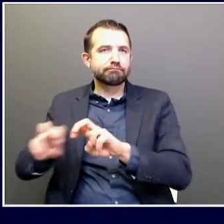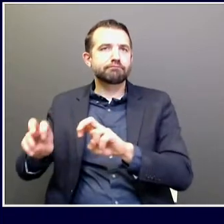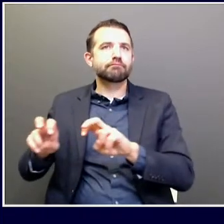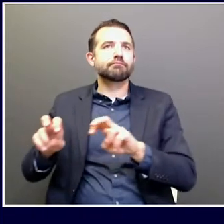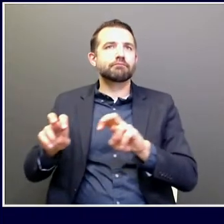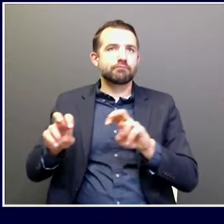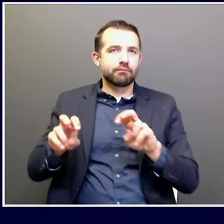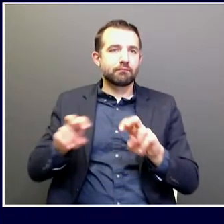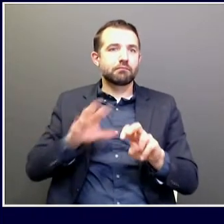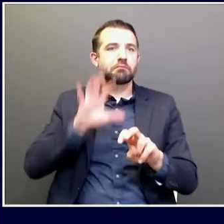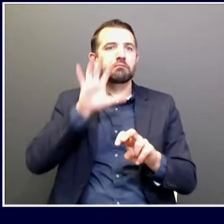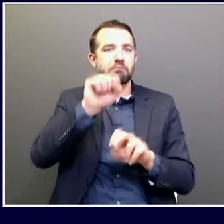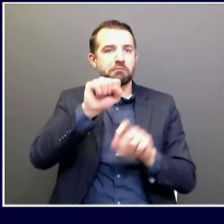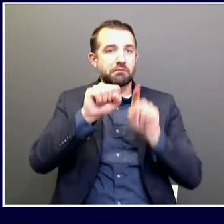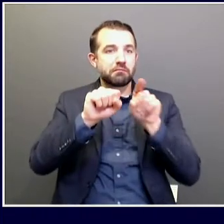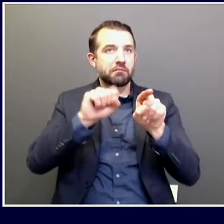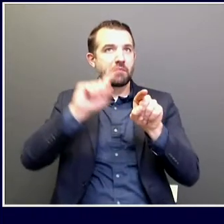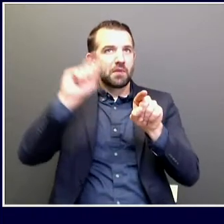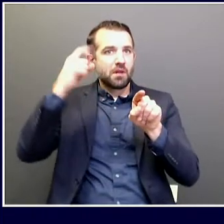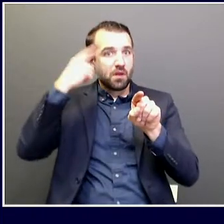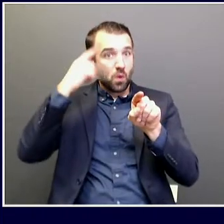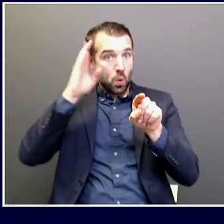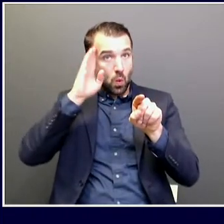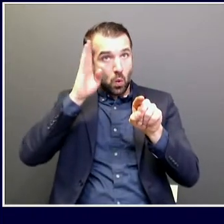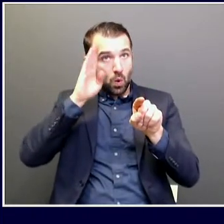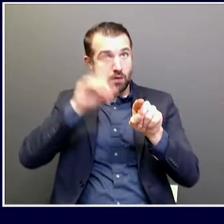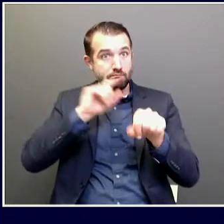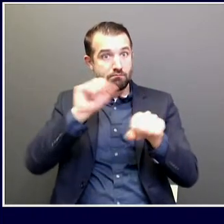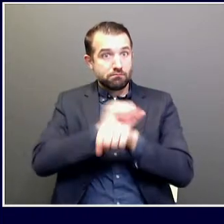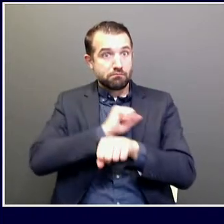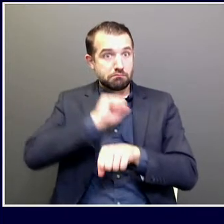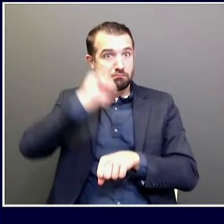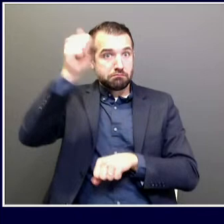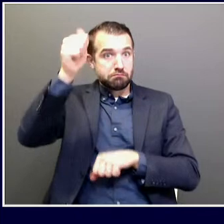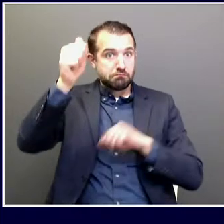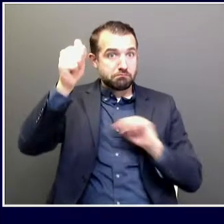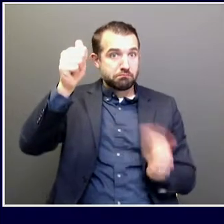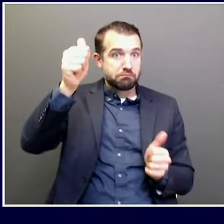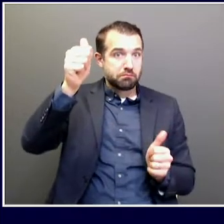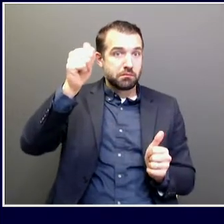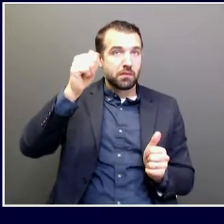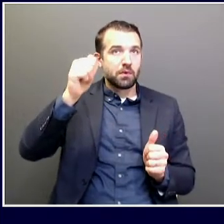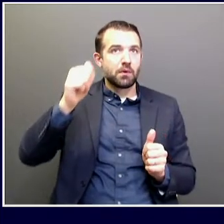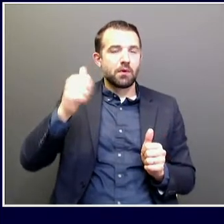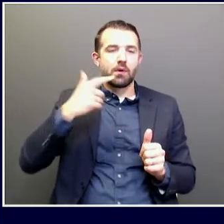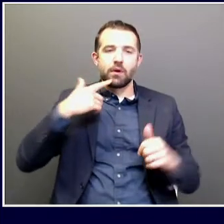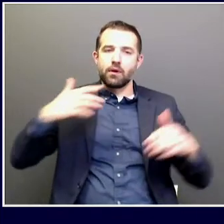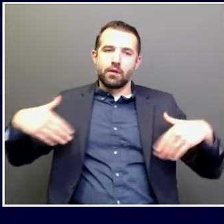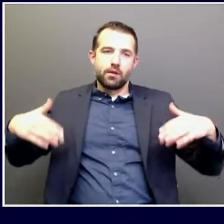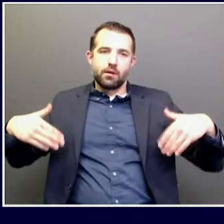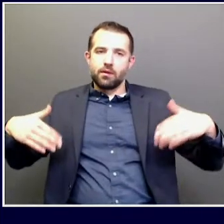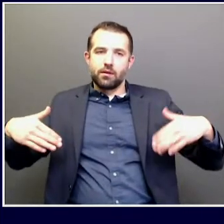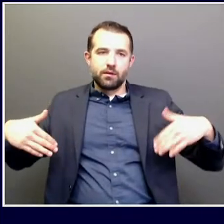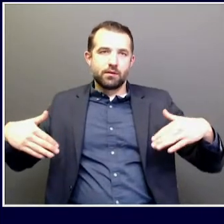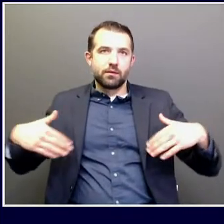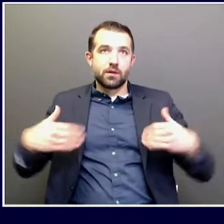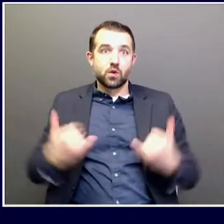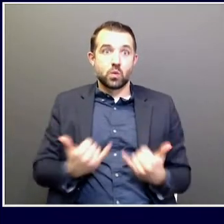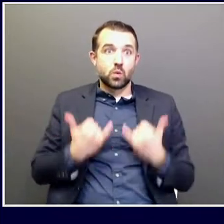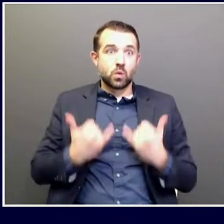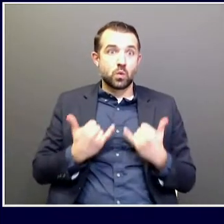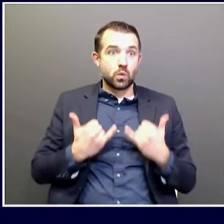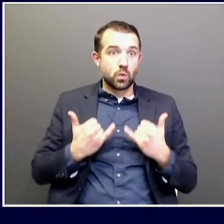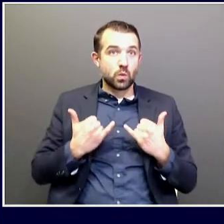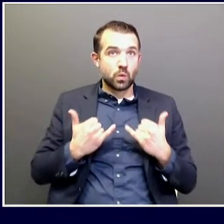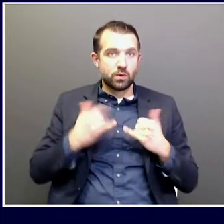to open similar clinics elsewhere in the state? Sean, not at this time. The principal focus is on the area in